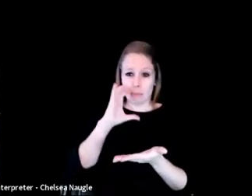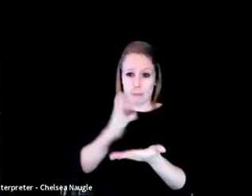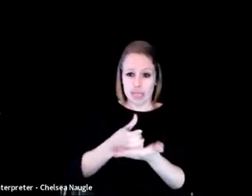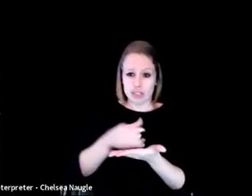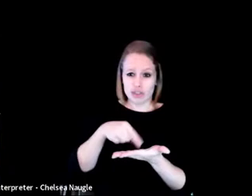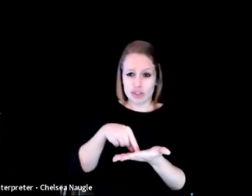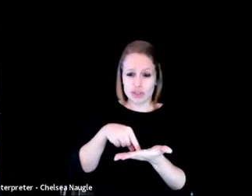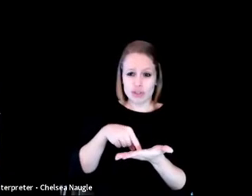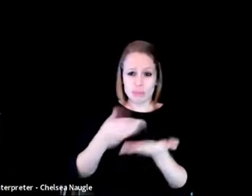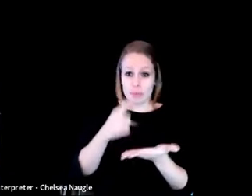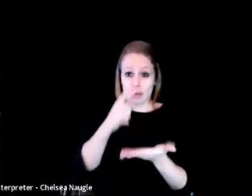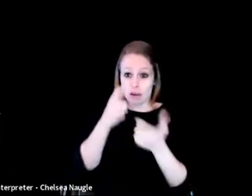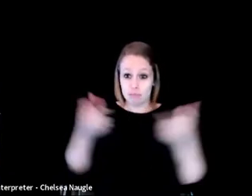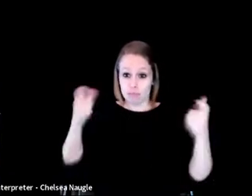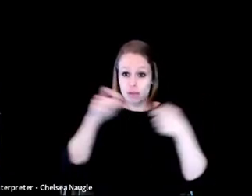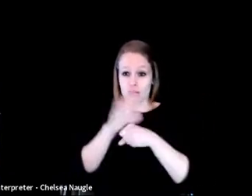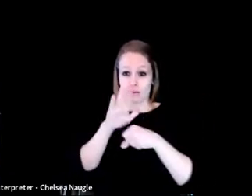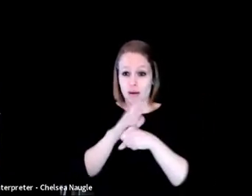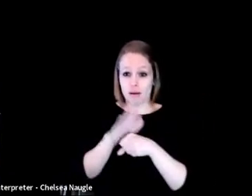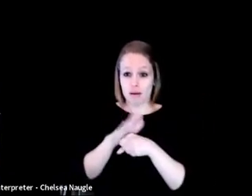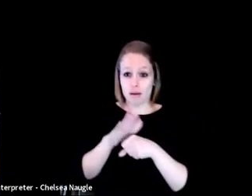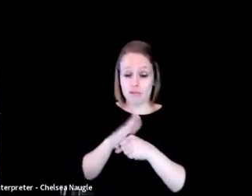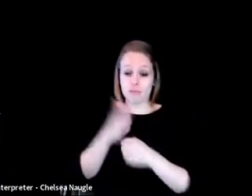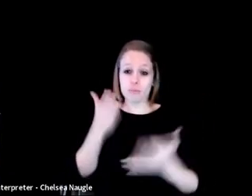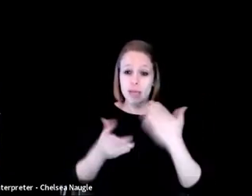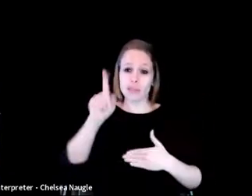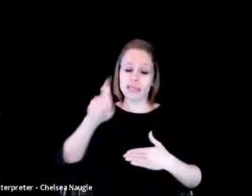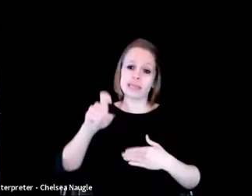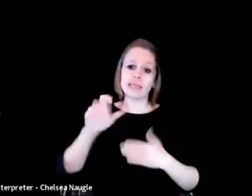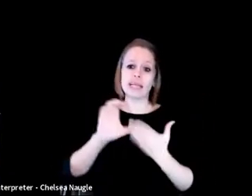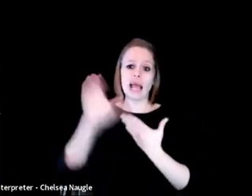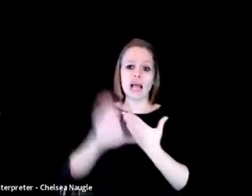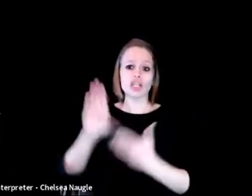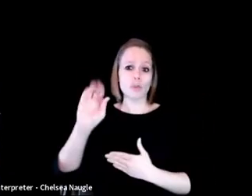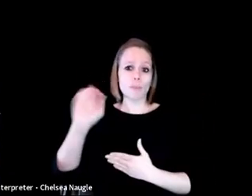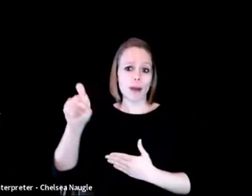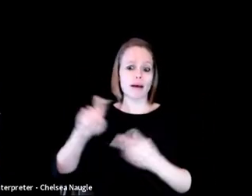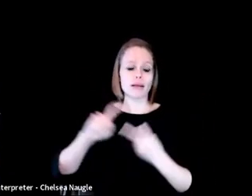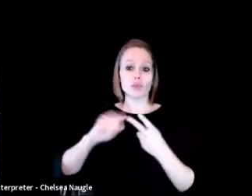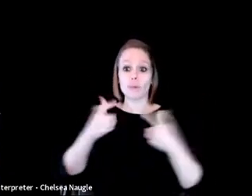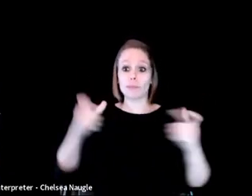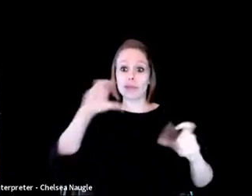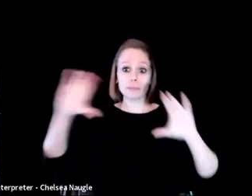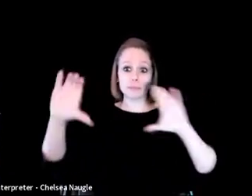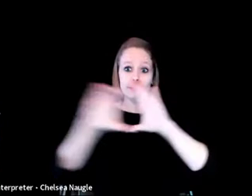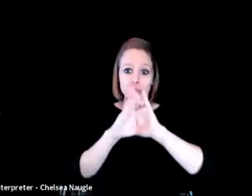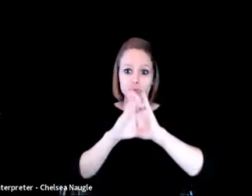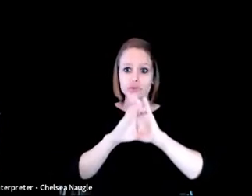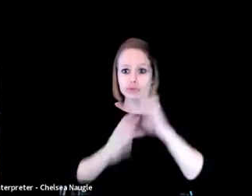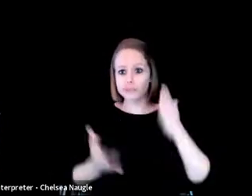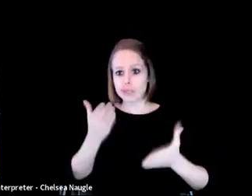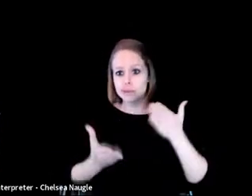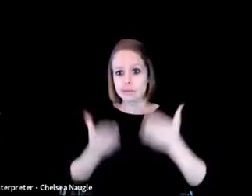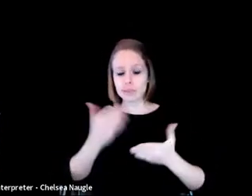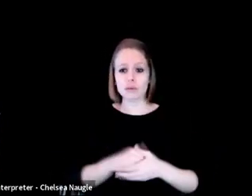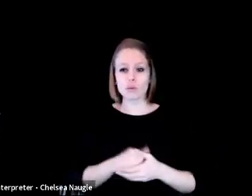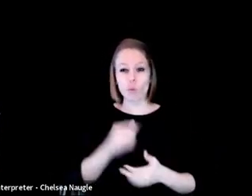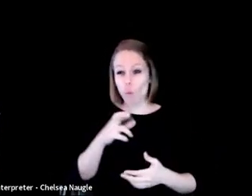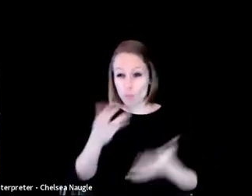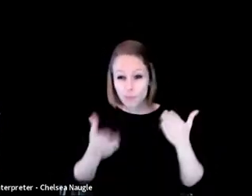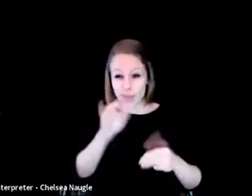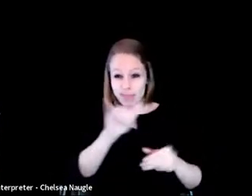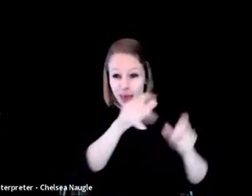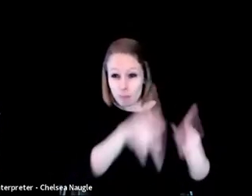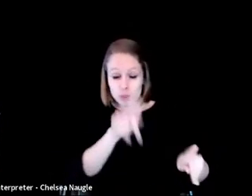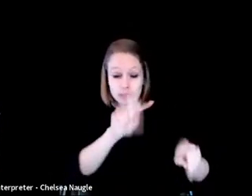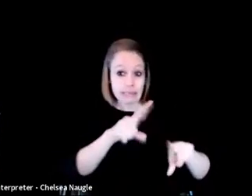be a large enough visual cue for a child. They might need a calendar box or a photograph, things like that. Or they might not be able to hear the